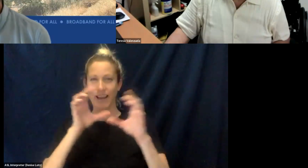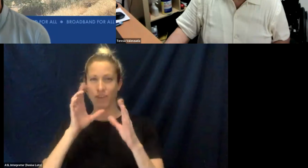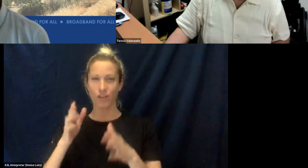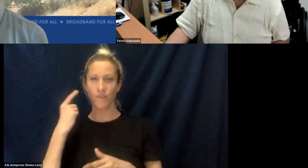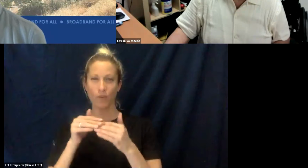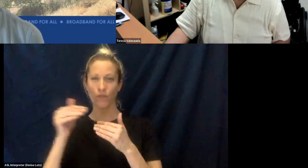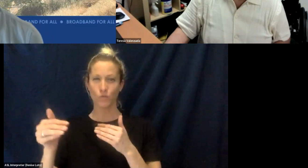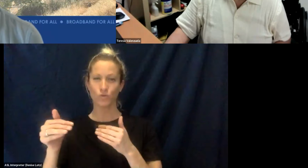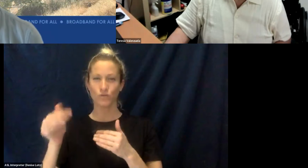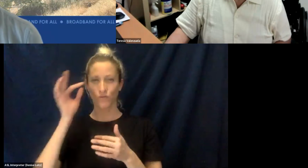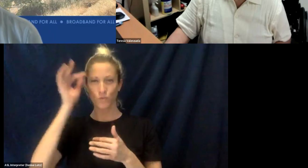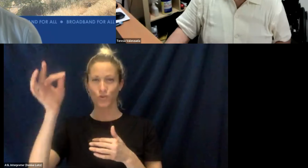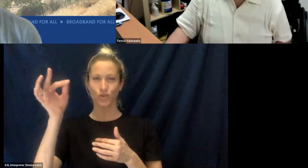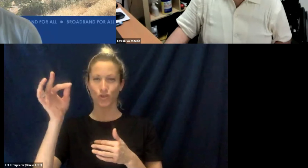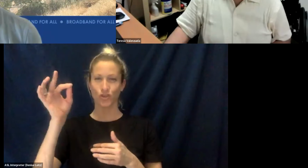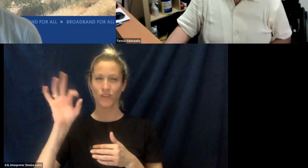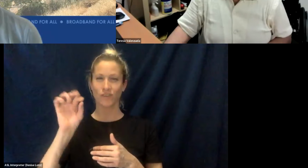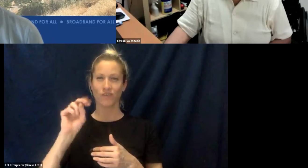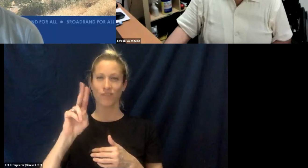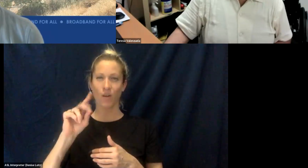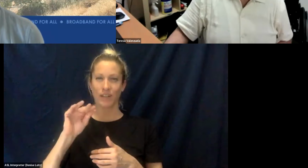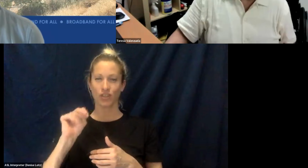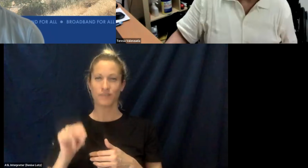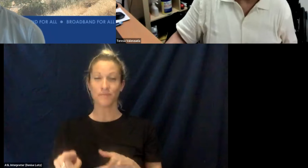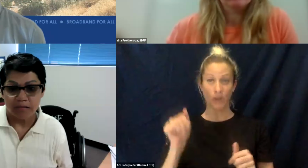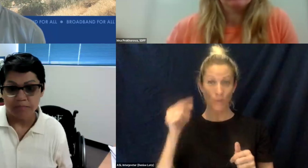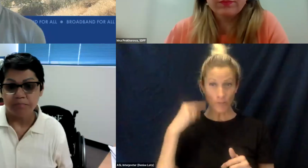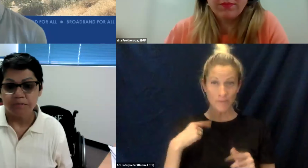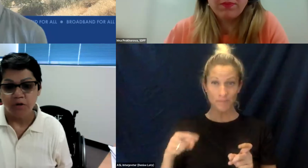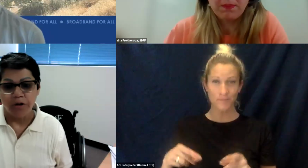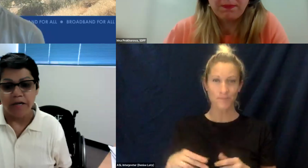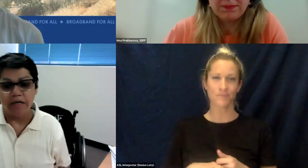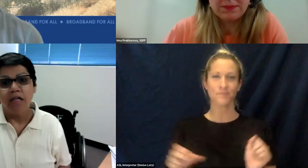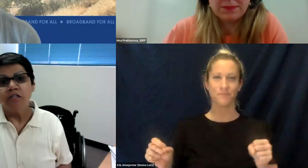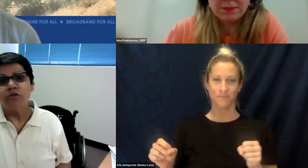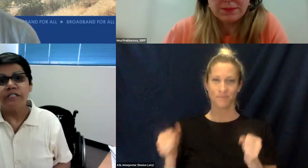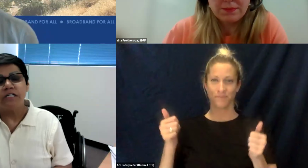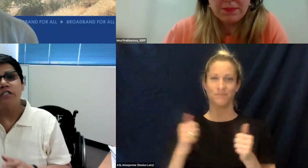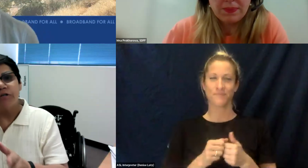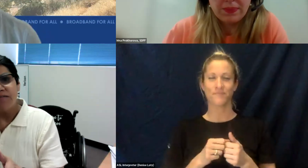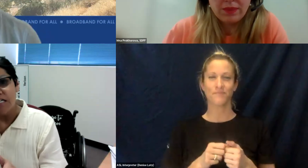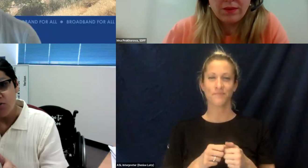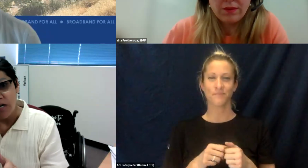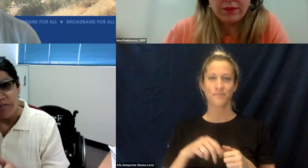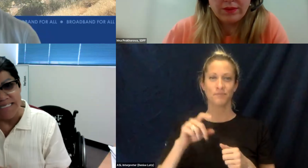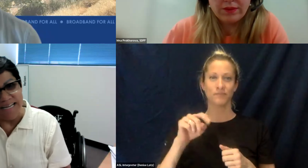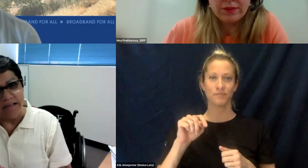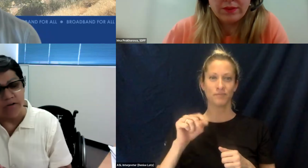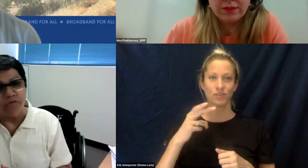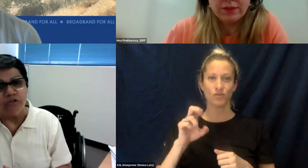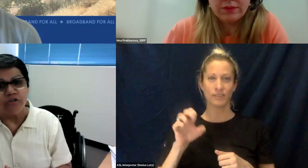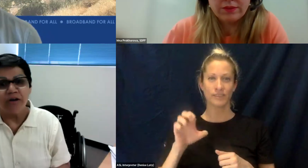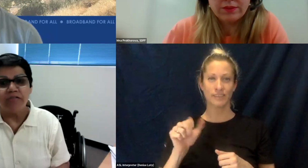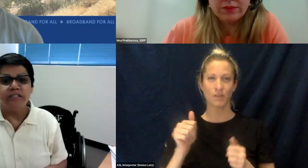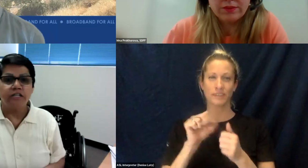Futures Foundation. Hey, how you doing? Can you hear me? Yes, we can. Great. Teresa here, Teresa Valenzuela with San